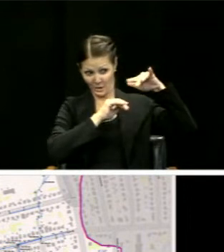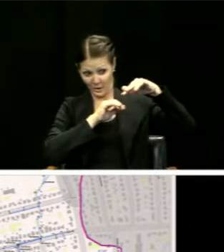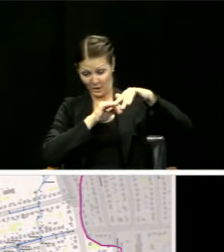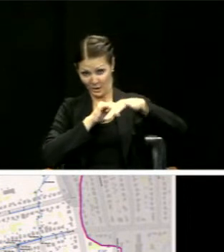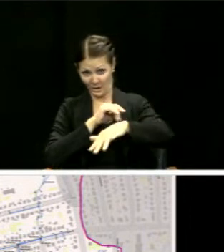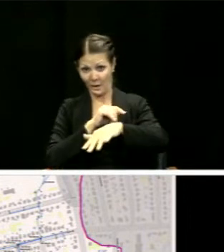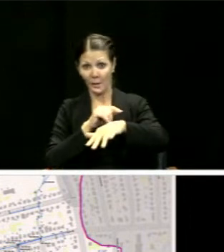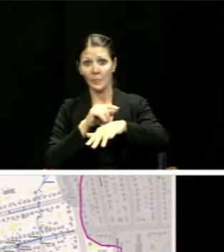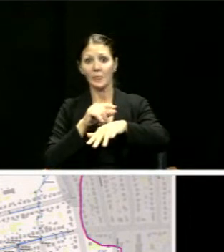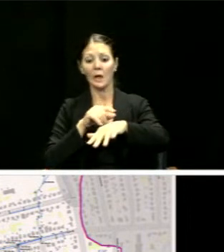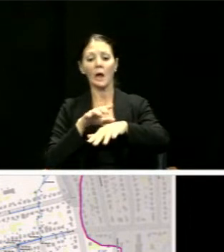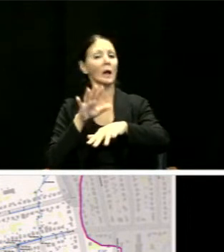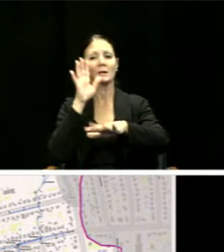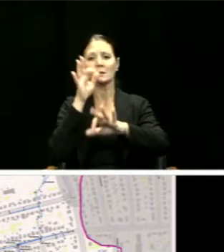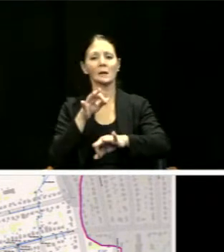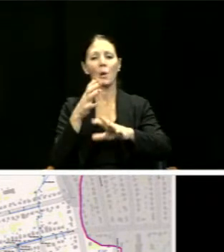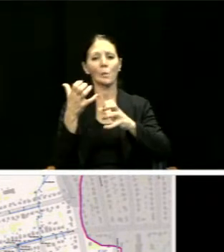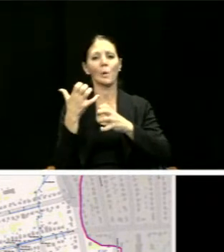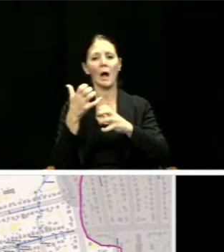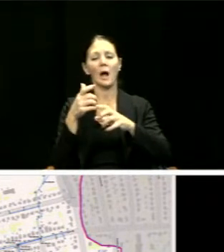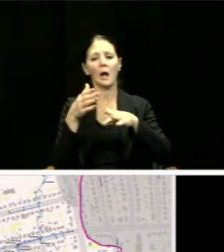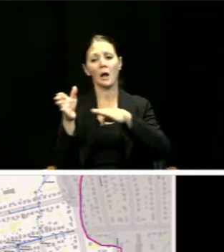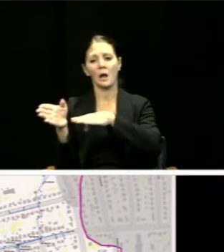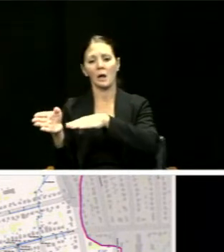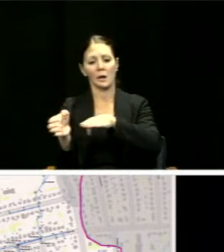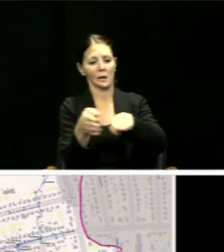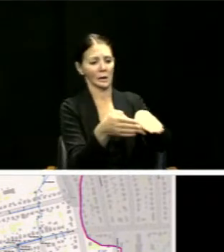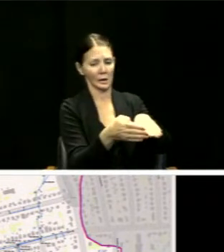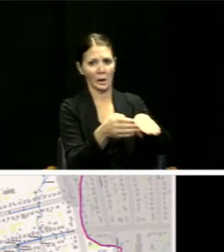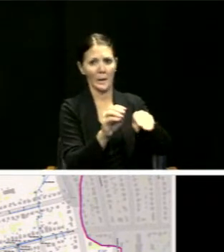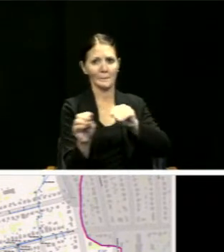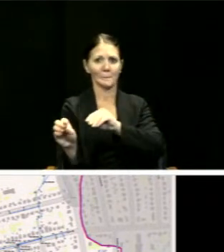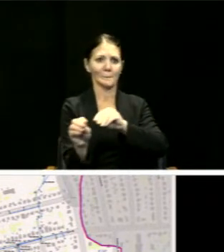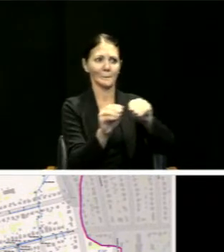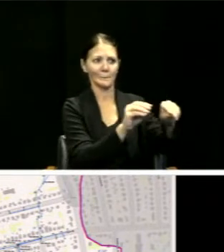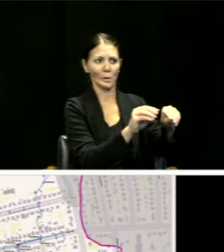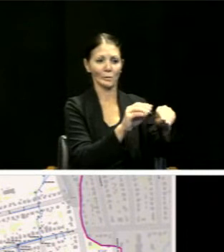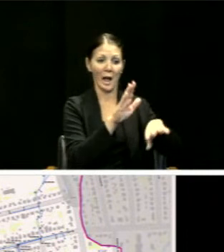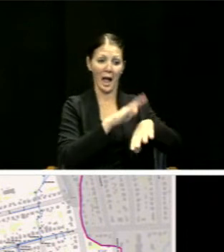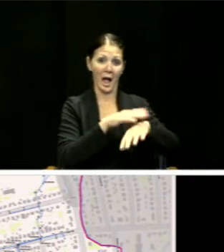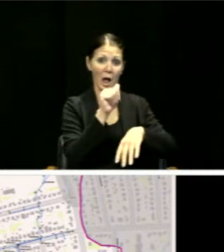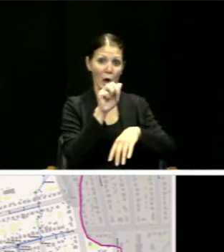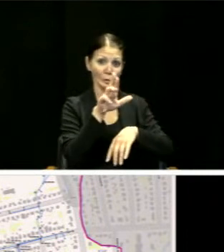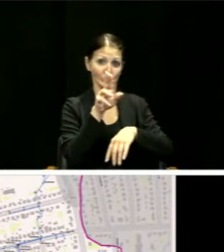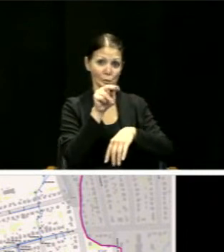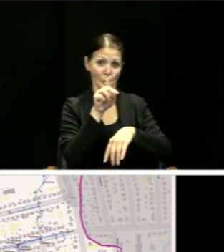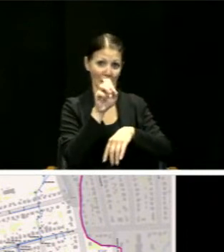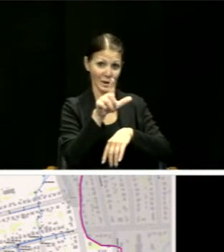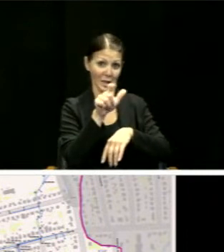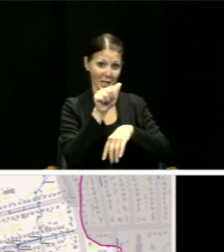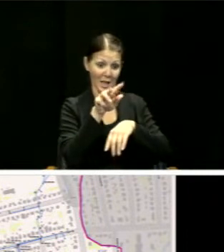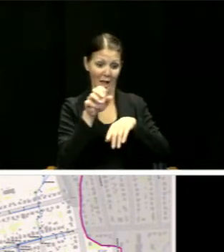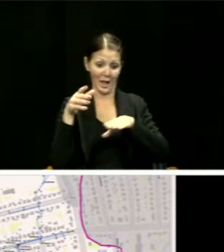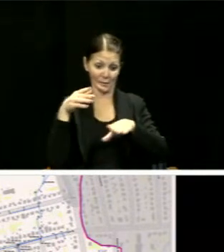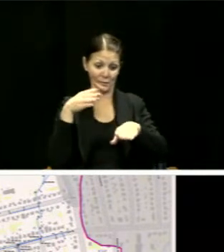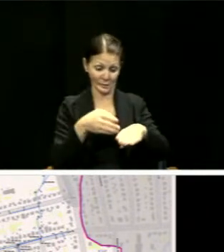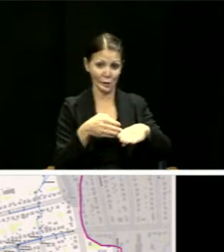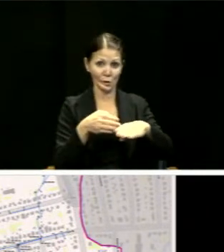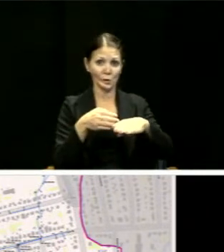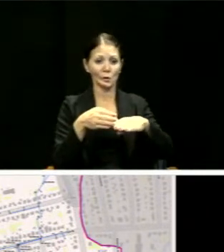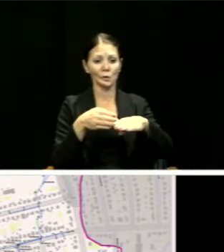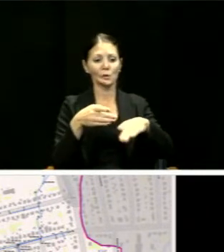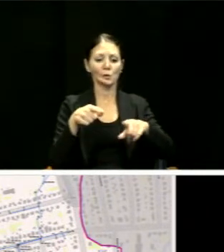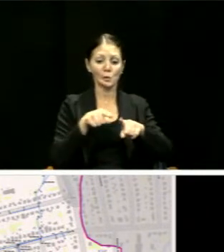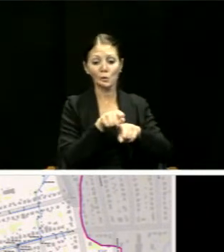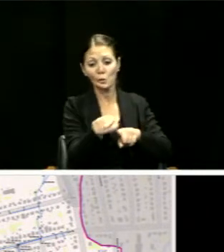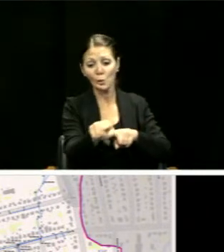direction, and then we're taking it from this point at Arundel Ave down towards North